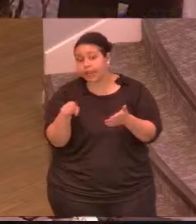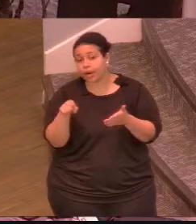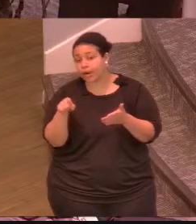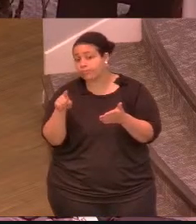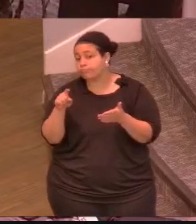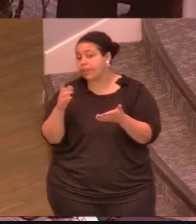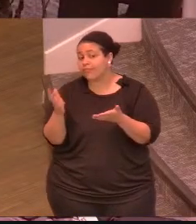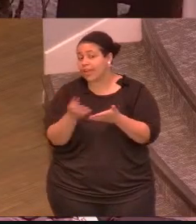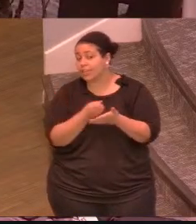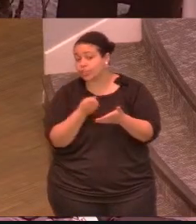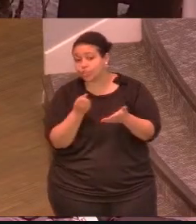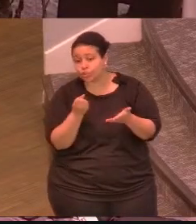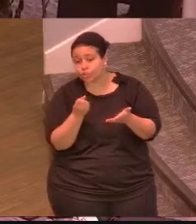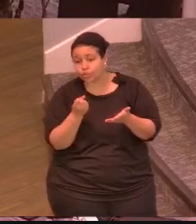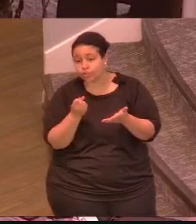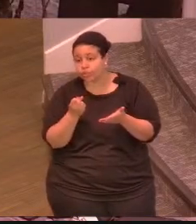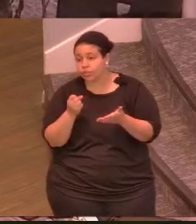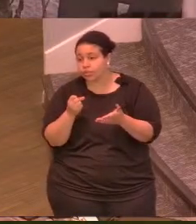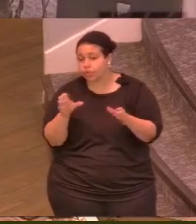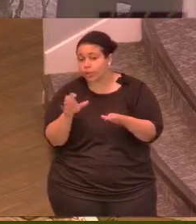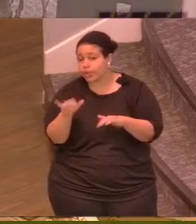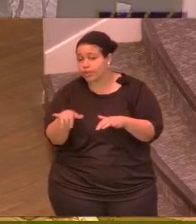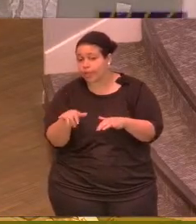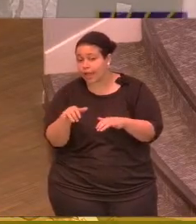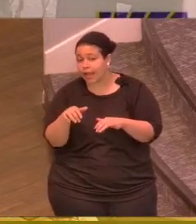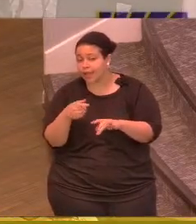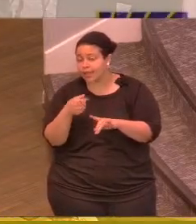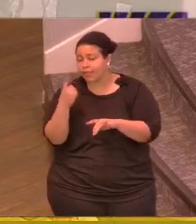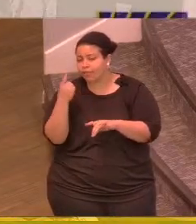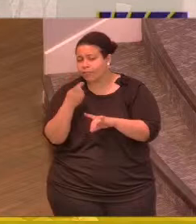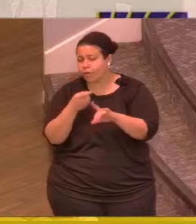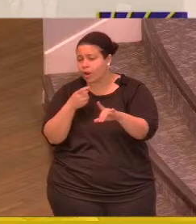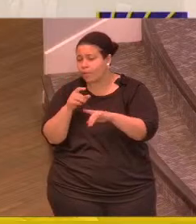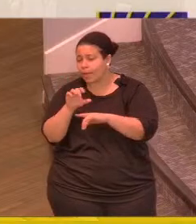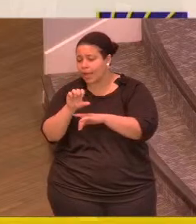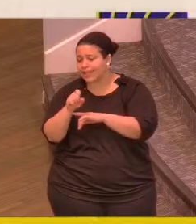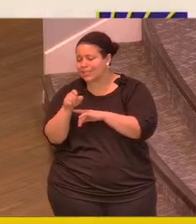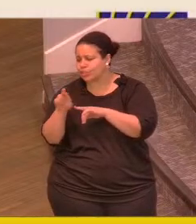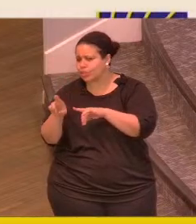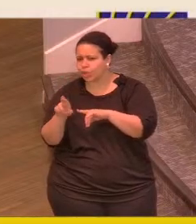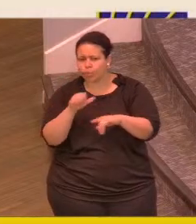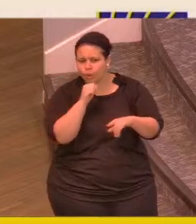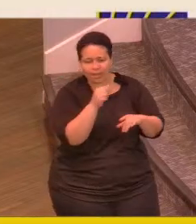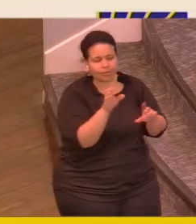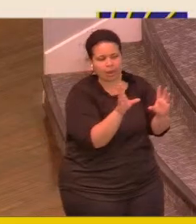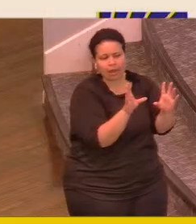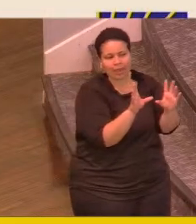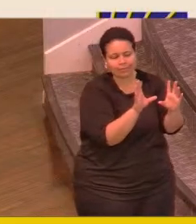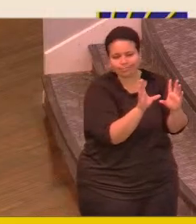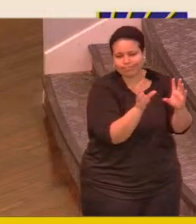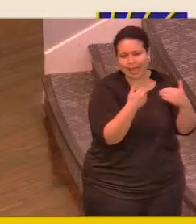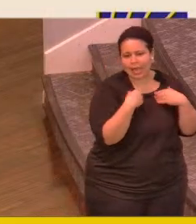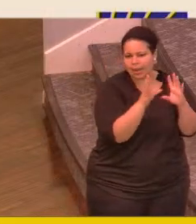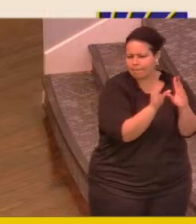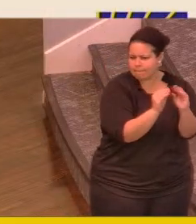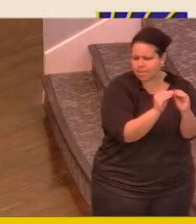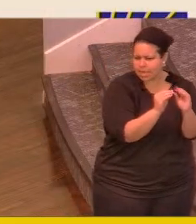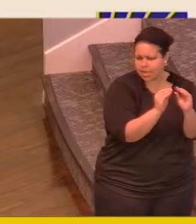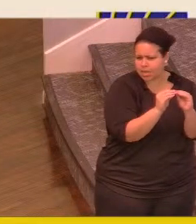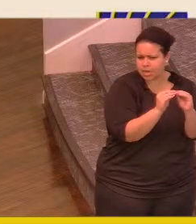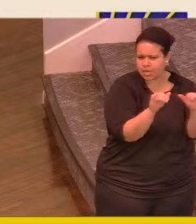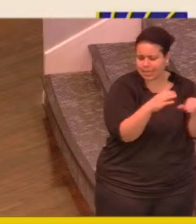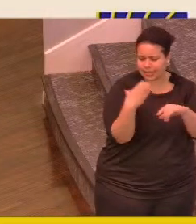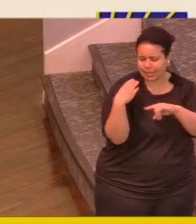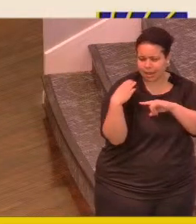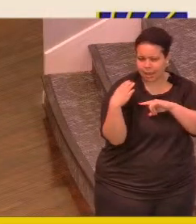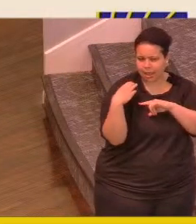ESSER? Just that we haven't met as a cabinet to talk about the ESSER budget and where we could put it in there. And